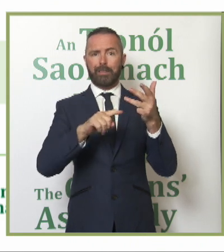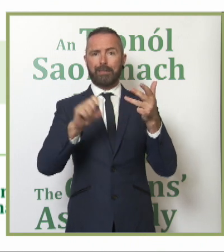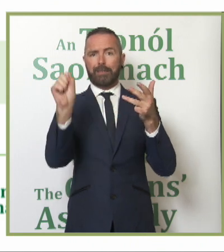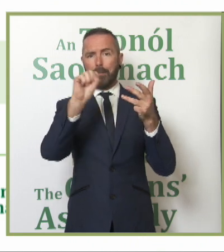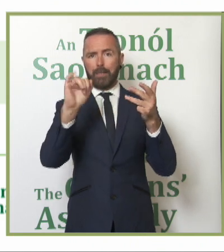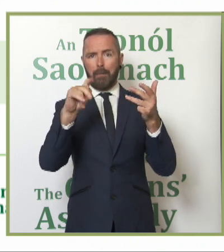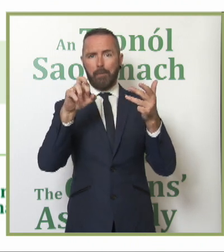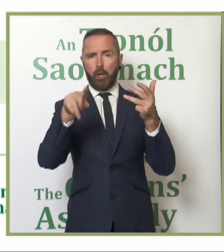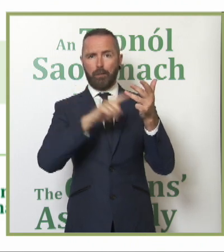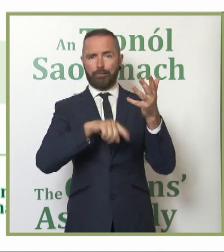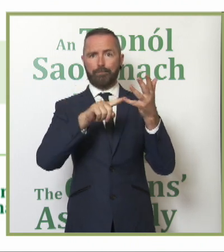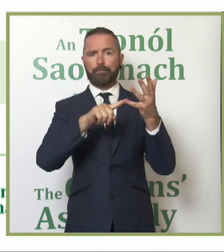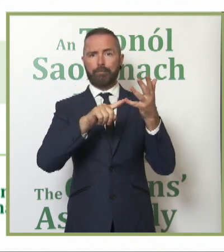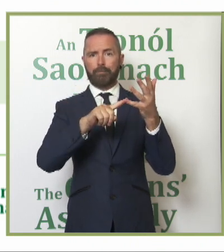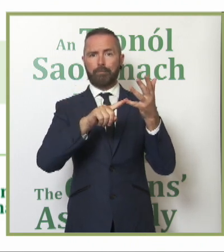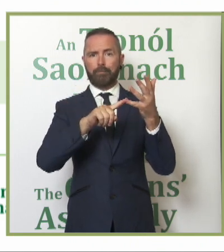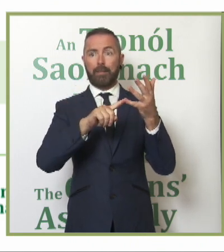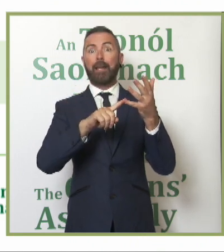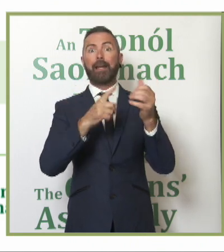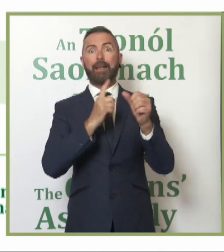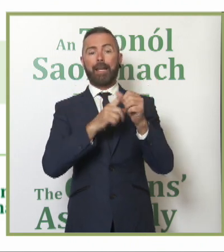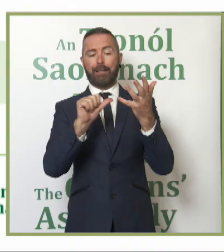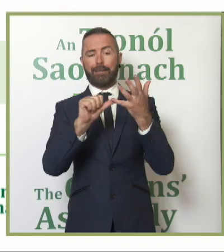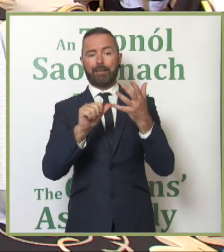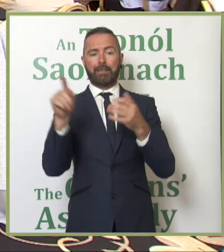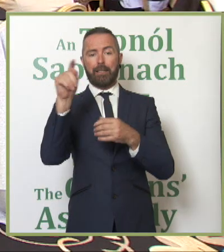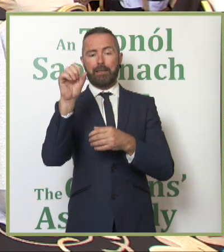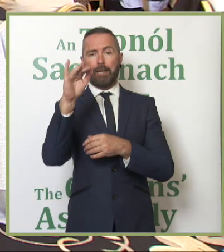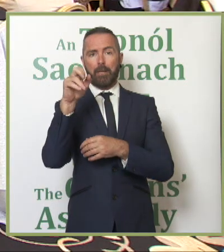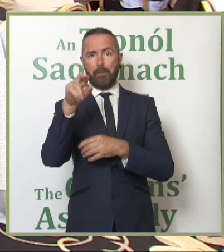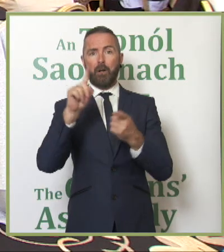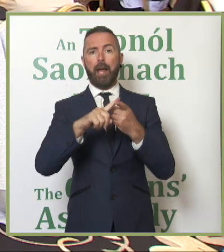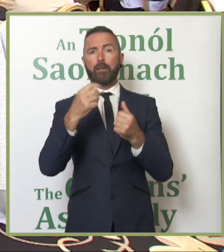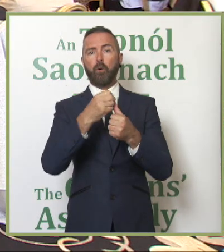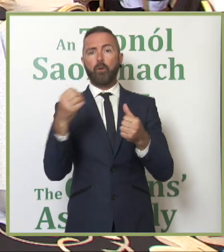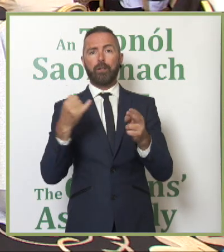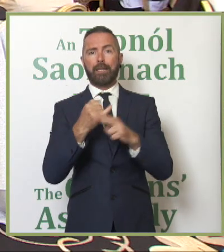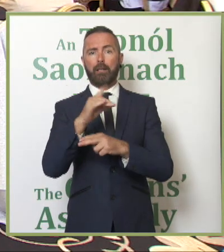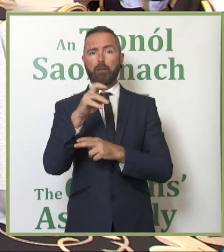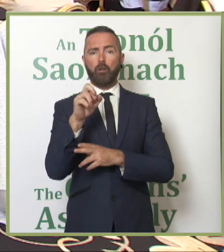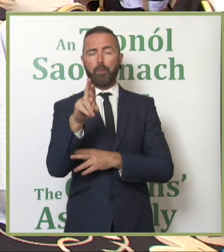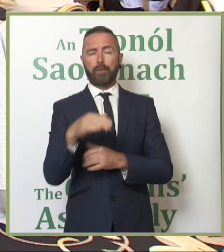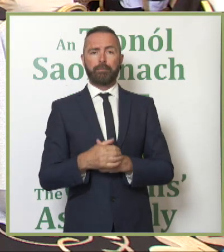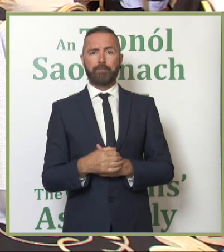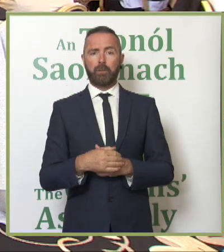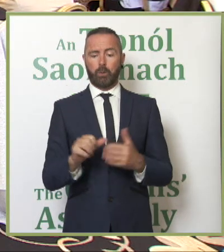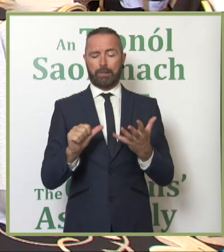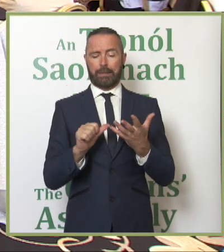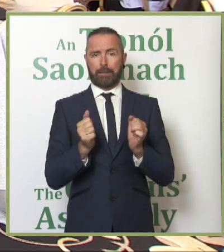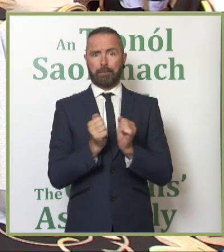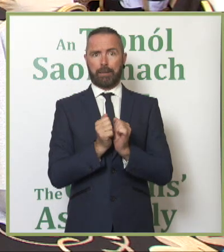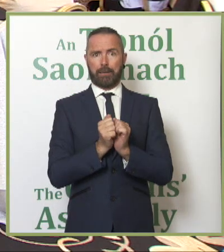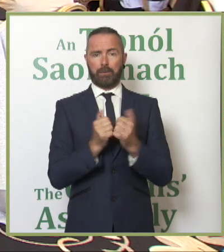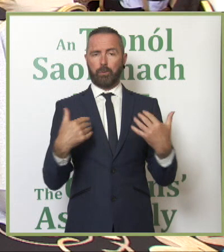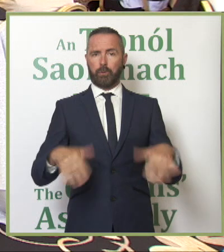and a second meeting early September or late September, crossing into October. And really those first 5 meetings are where we have the opportunity